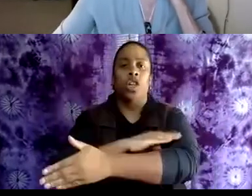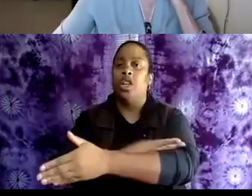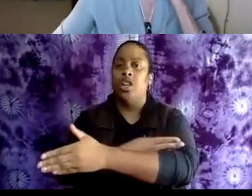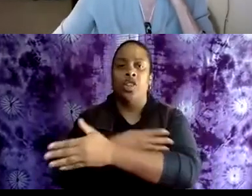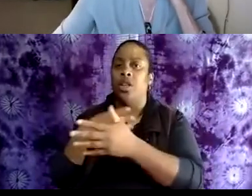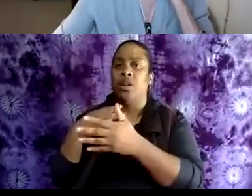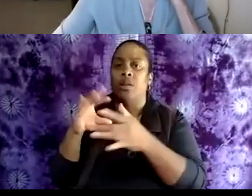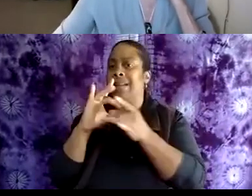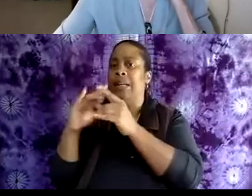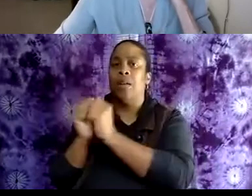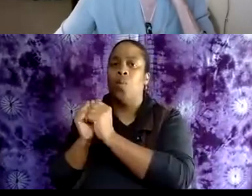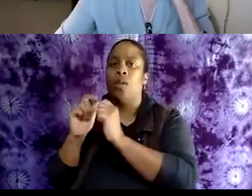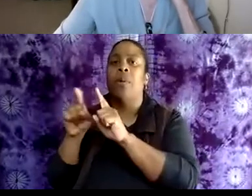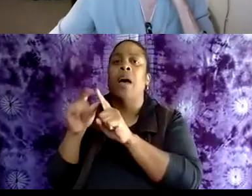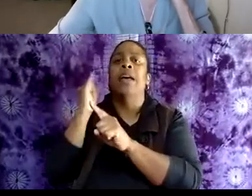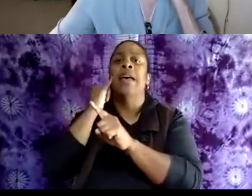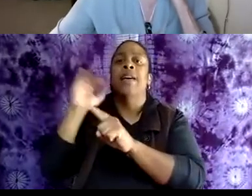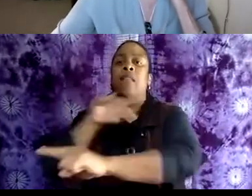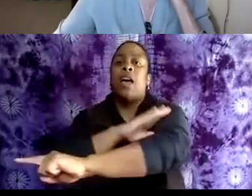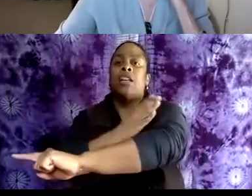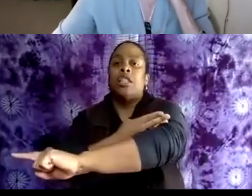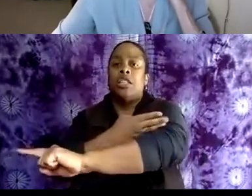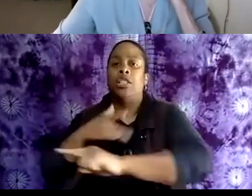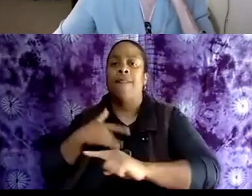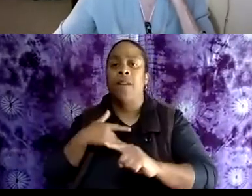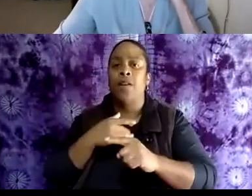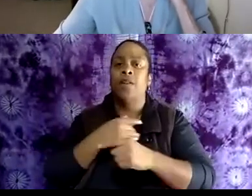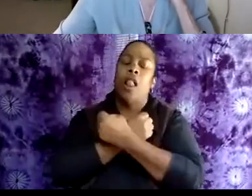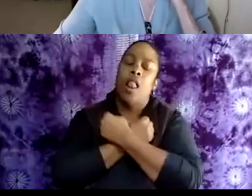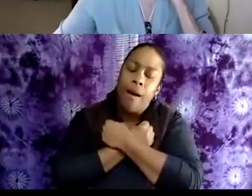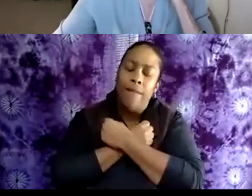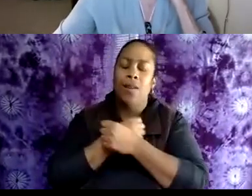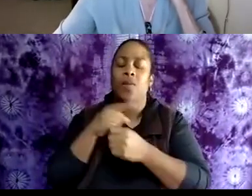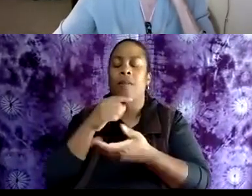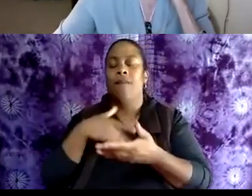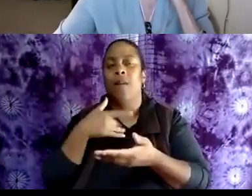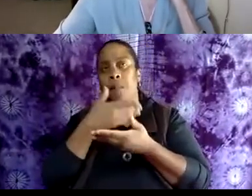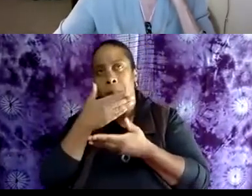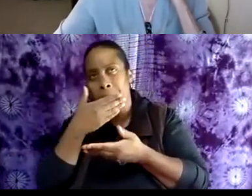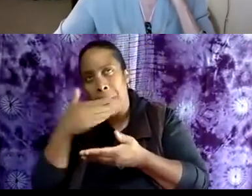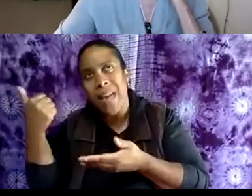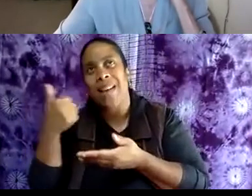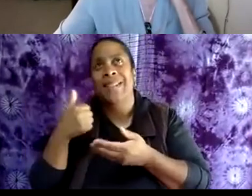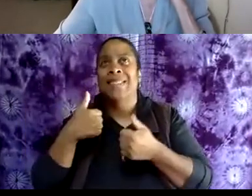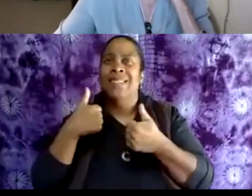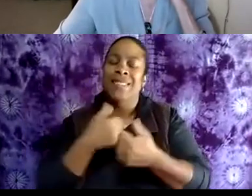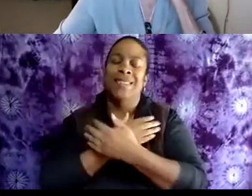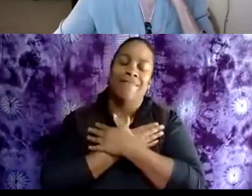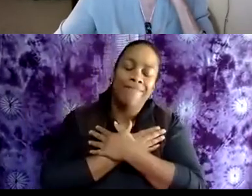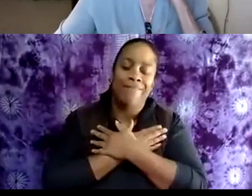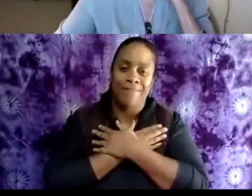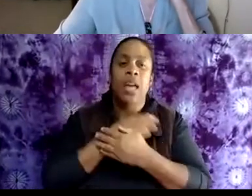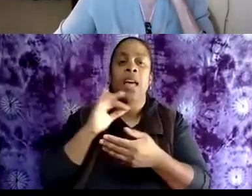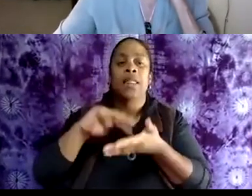the energy is feeling loving and comforting, and it's making you feel better, then that's someone who is most likely aligned and has